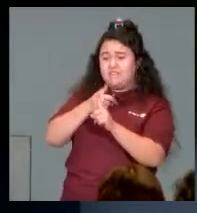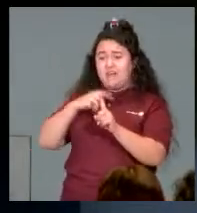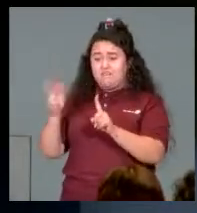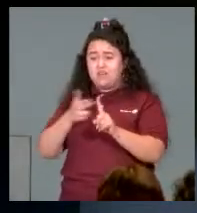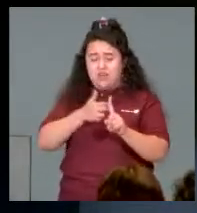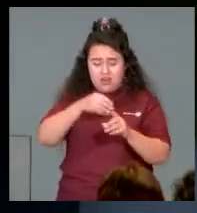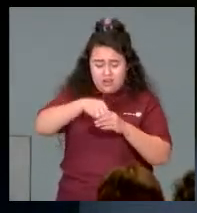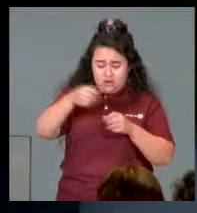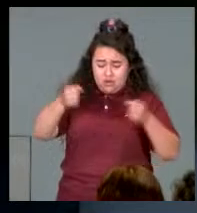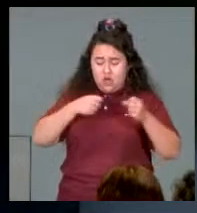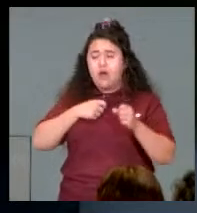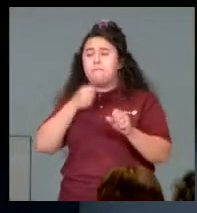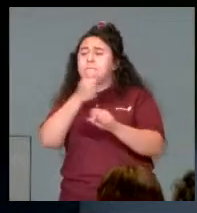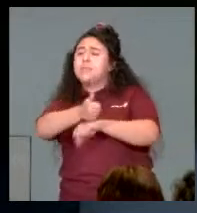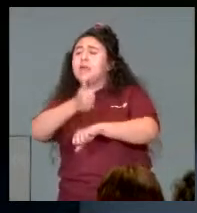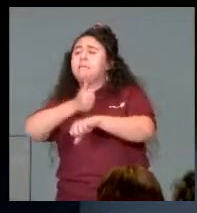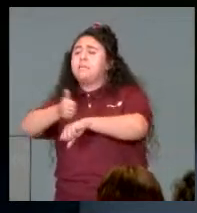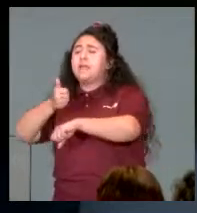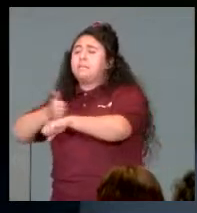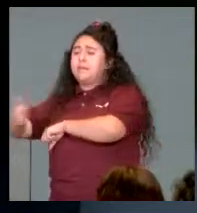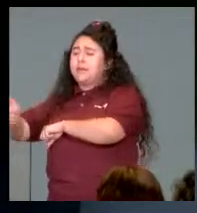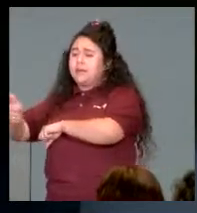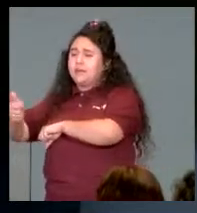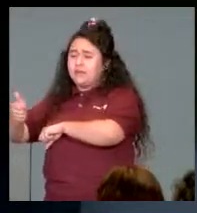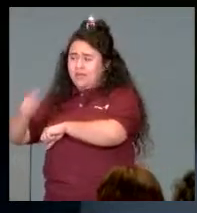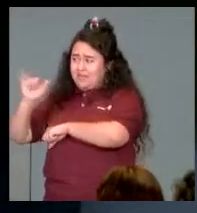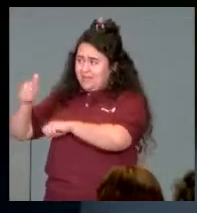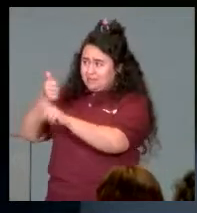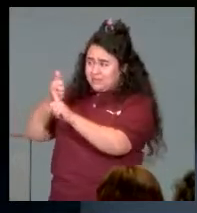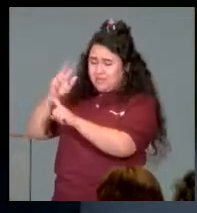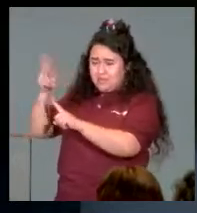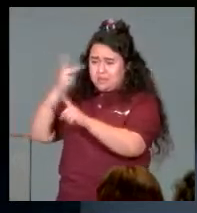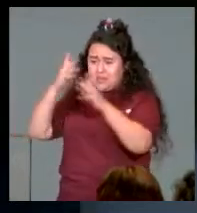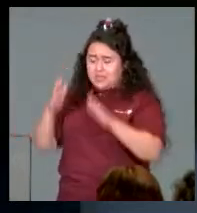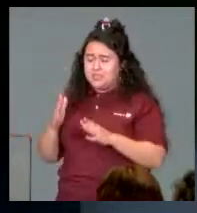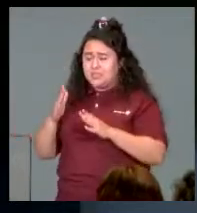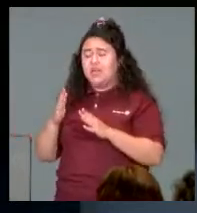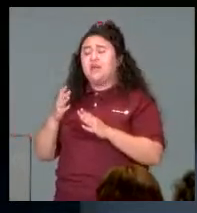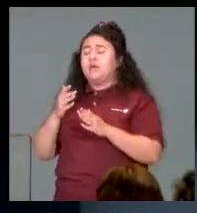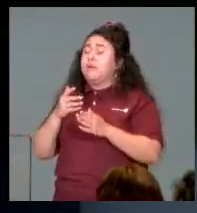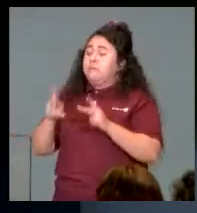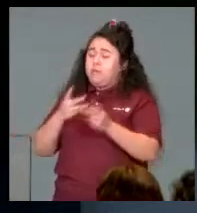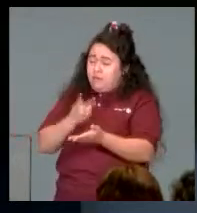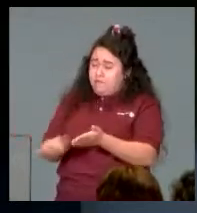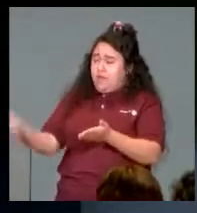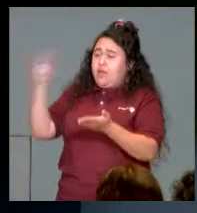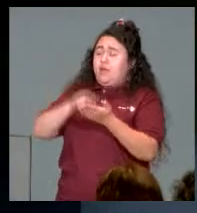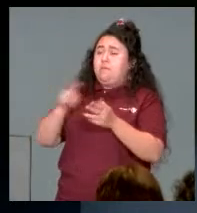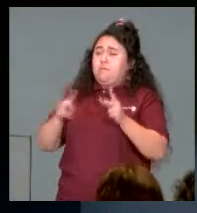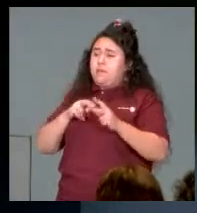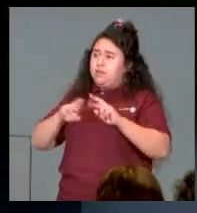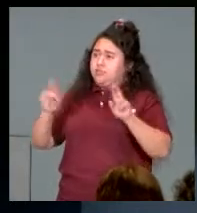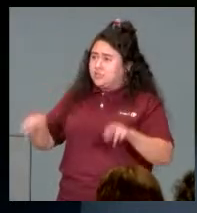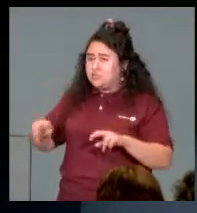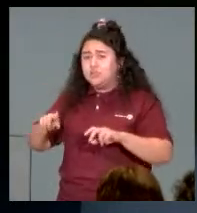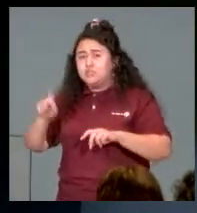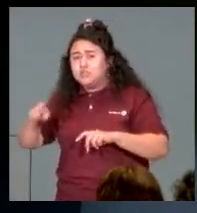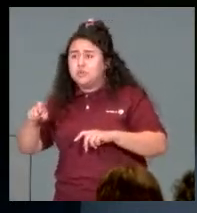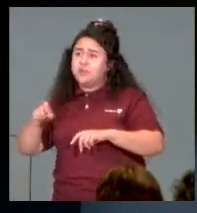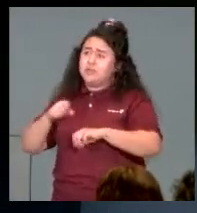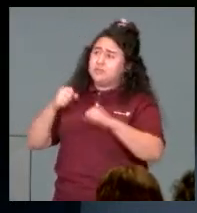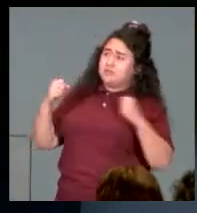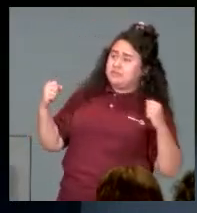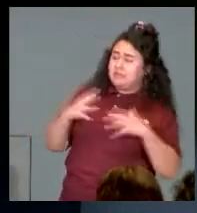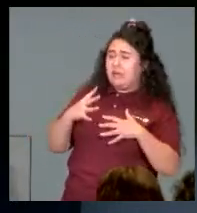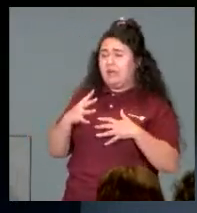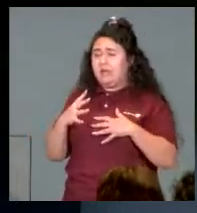car. A cubit of needlework spelled tone for the proletariat. The relapse ministry, talented people curled up in a fetal position next to a diamond dime. Just another service day in the theatrics